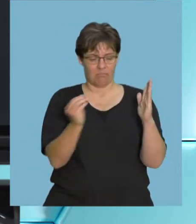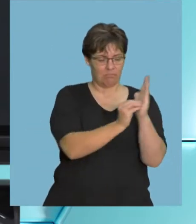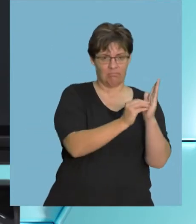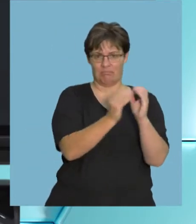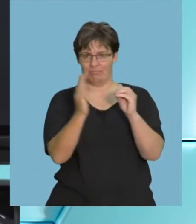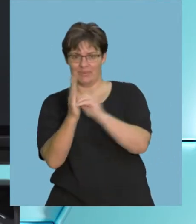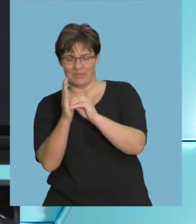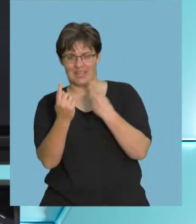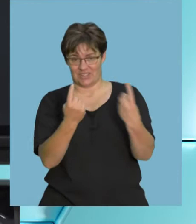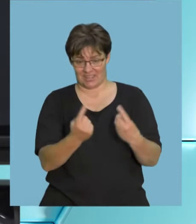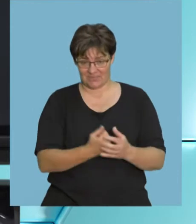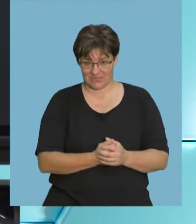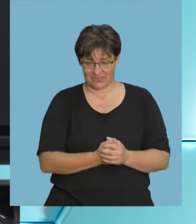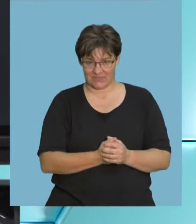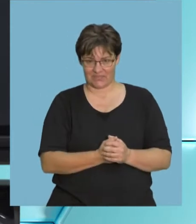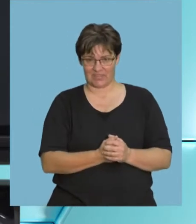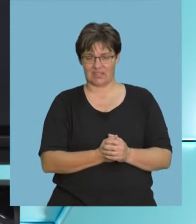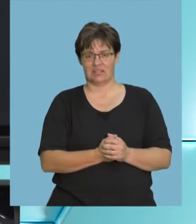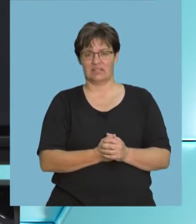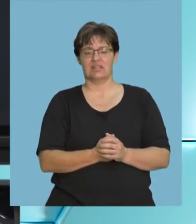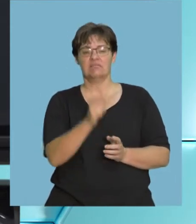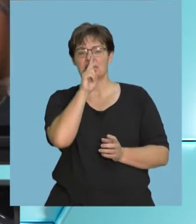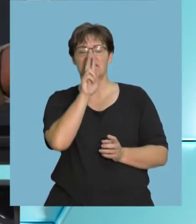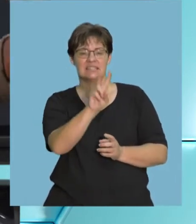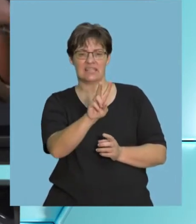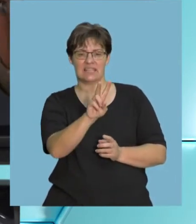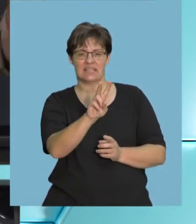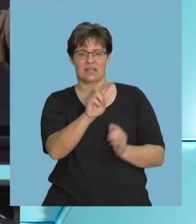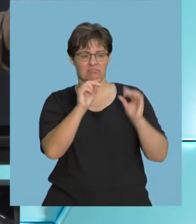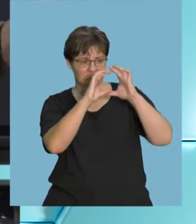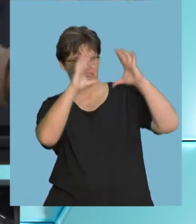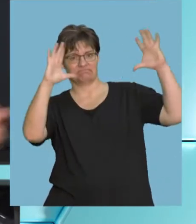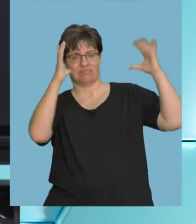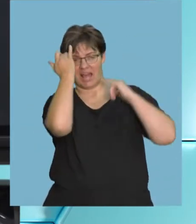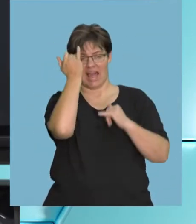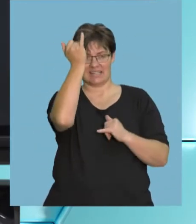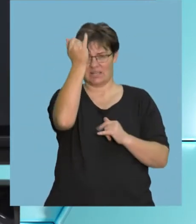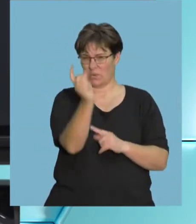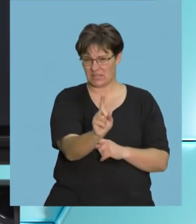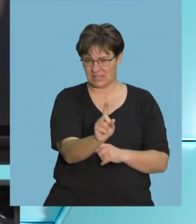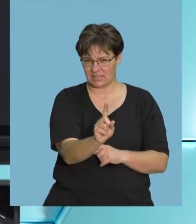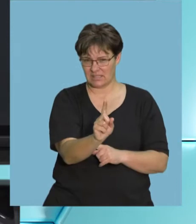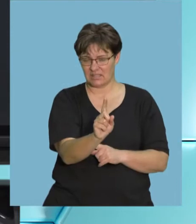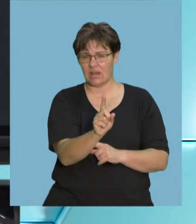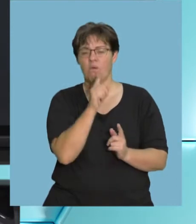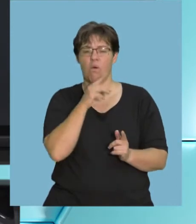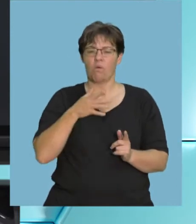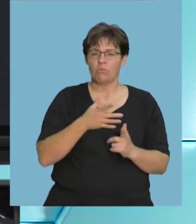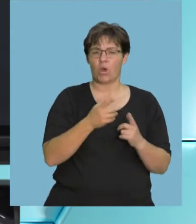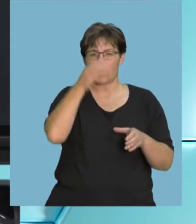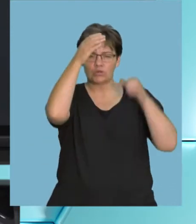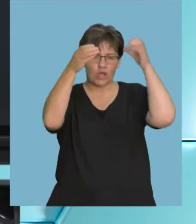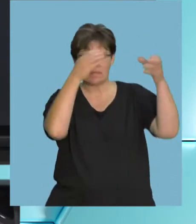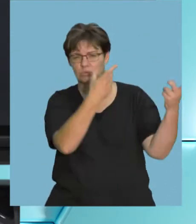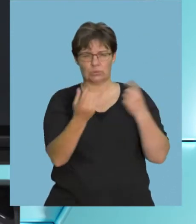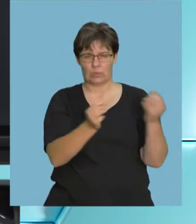Now, without much further ado, let's look into the the mind map. The big idea is in terms of where we're going with the concepts